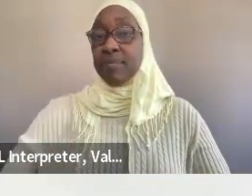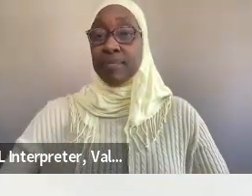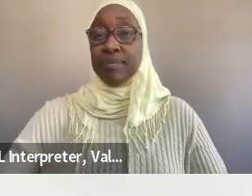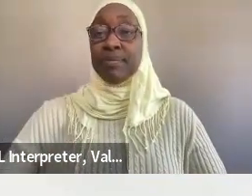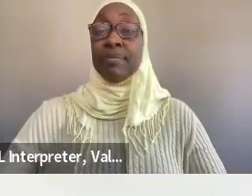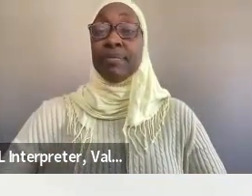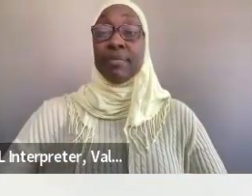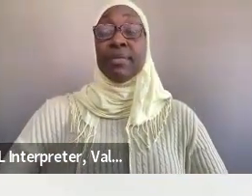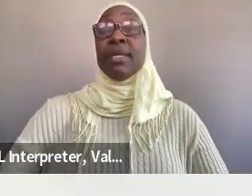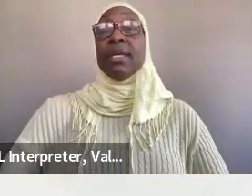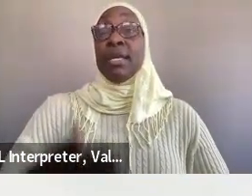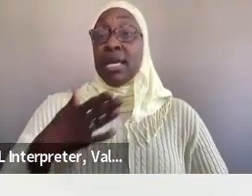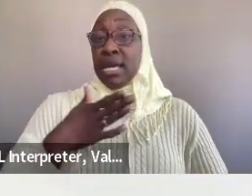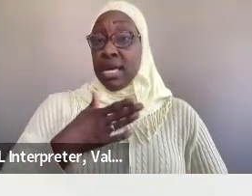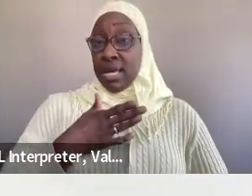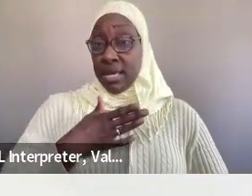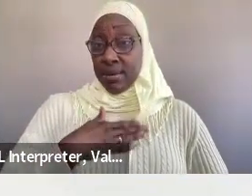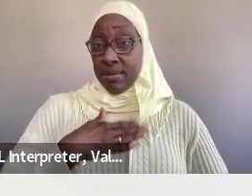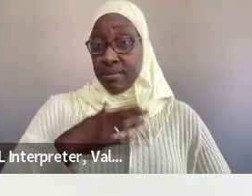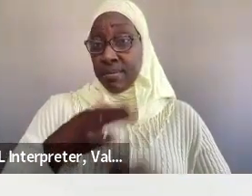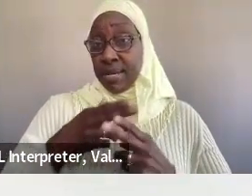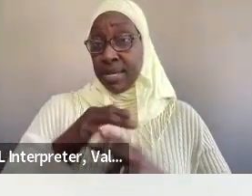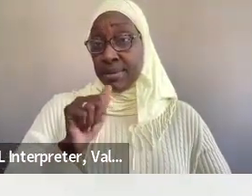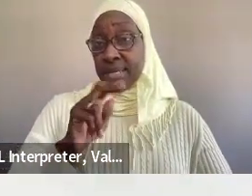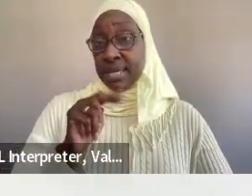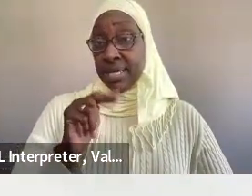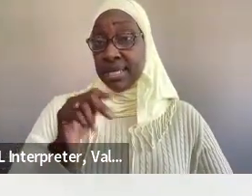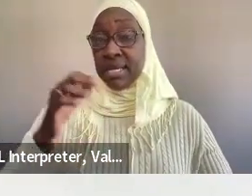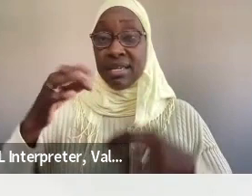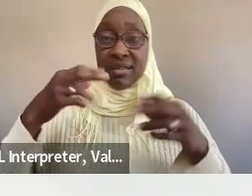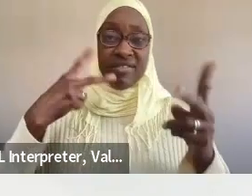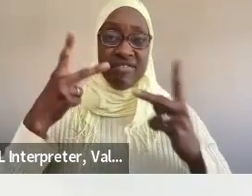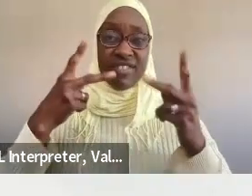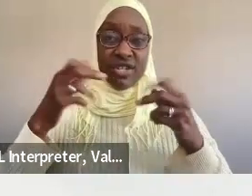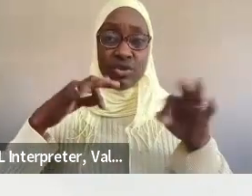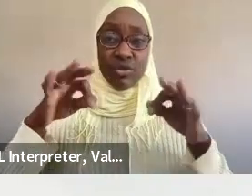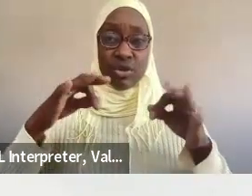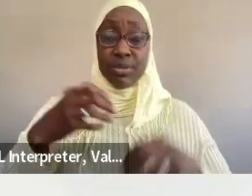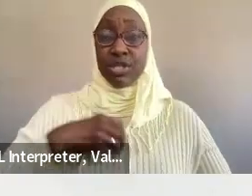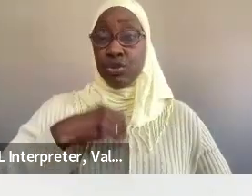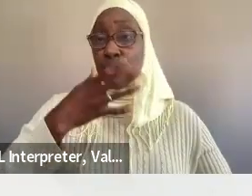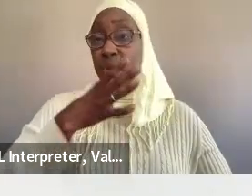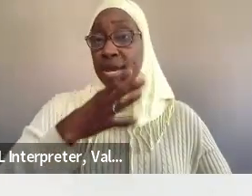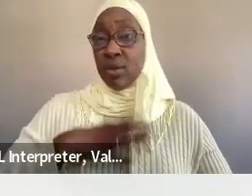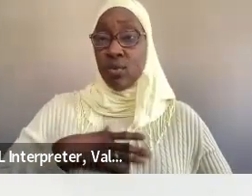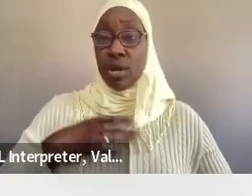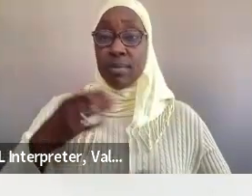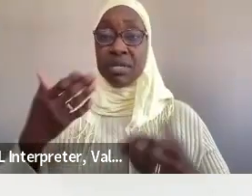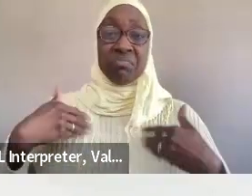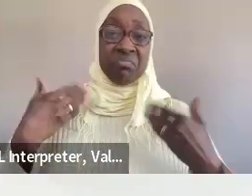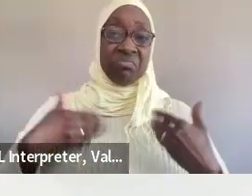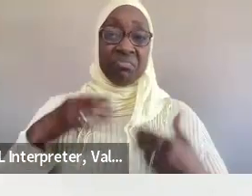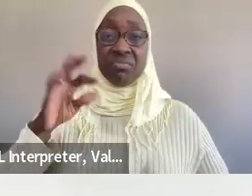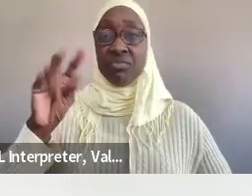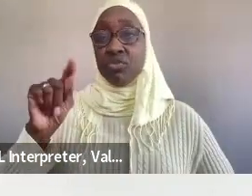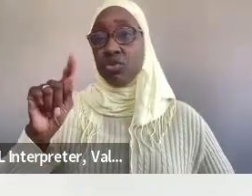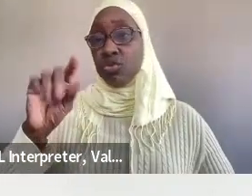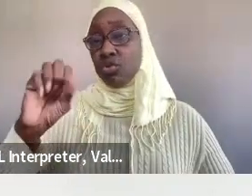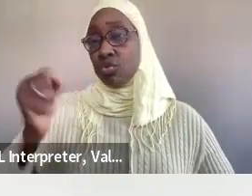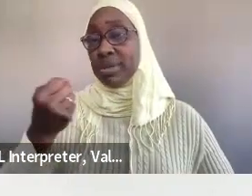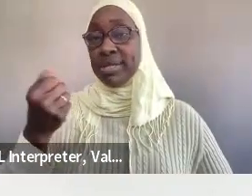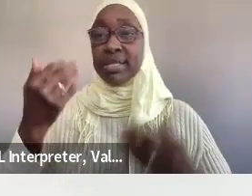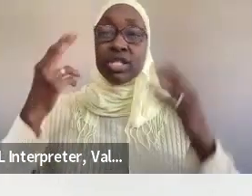just to give a quick visual description of myself, I'm a white woman in her early 20s, with long blonde hair, and I'm wearing